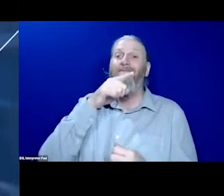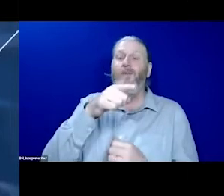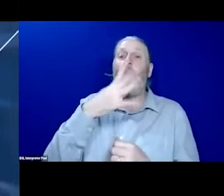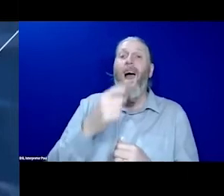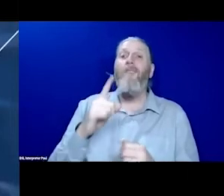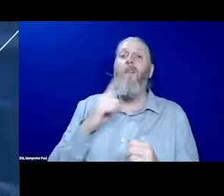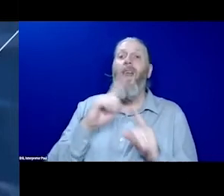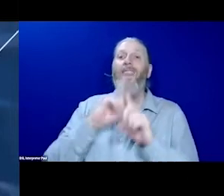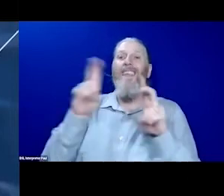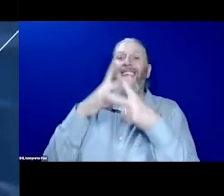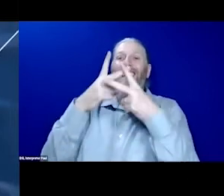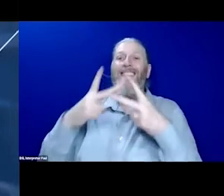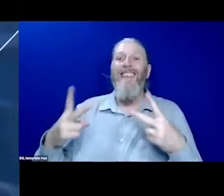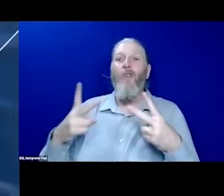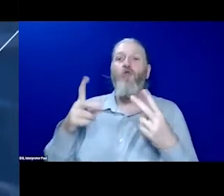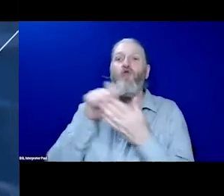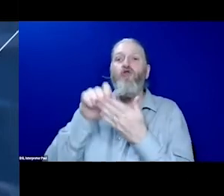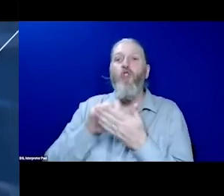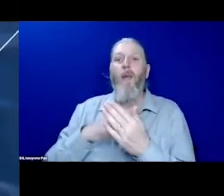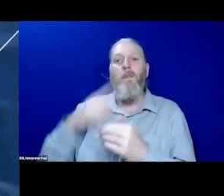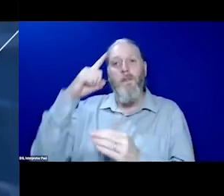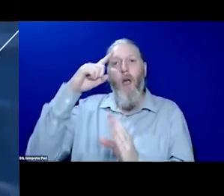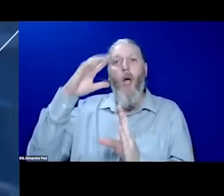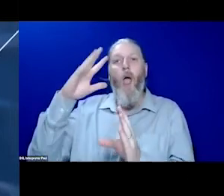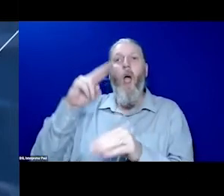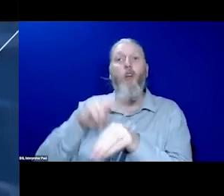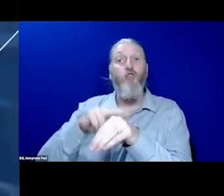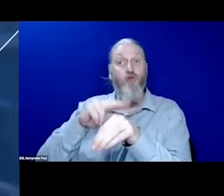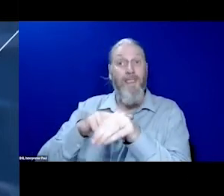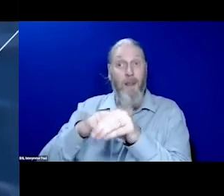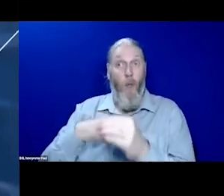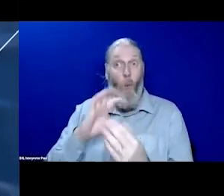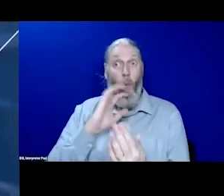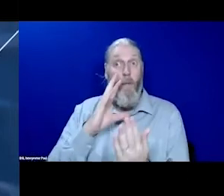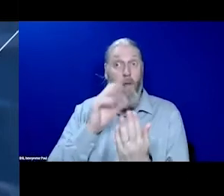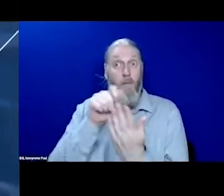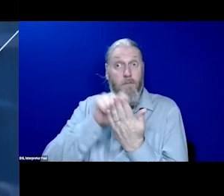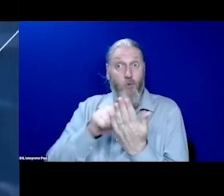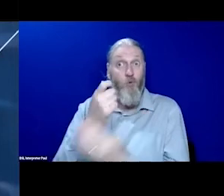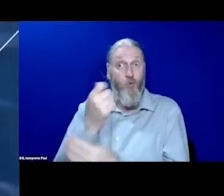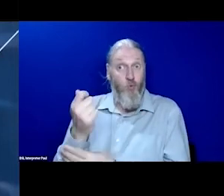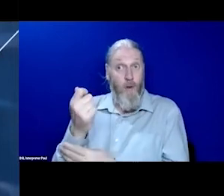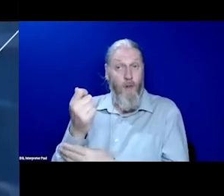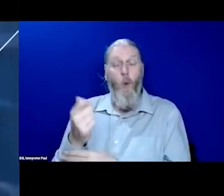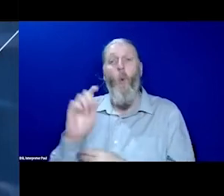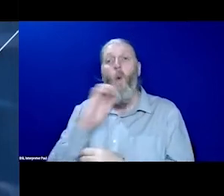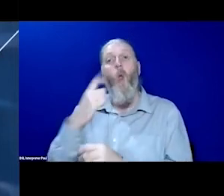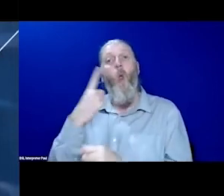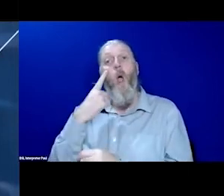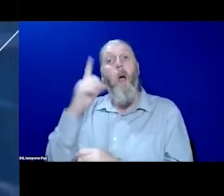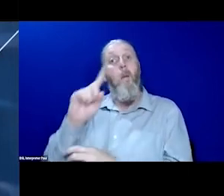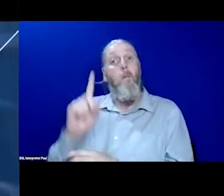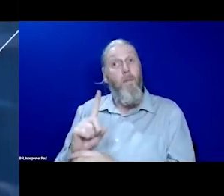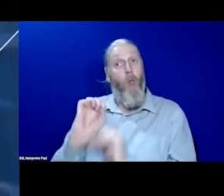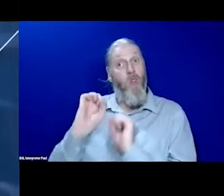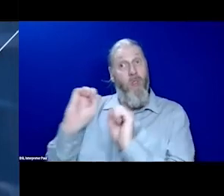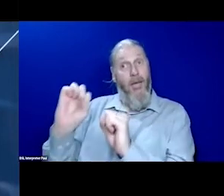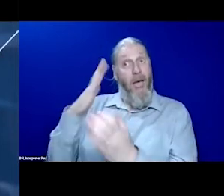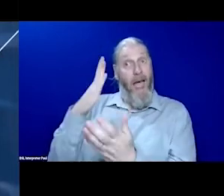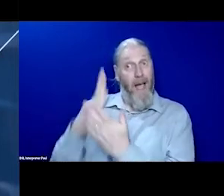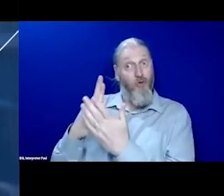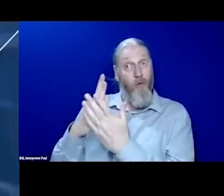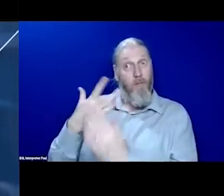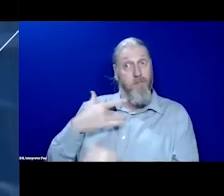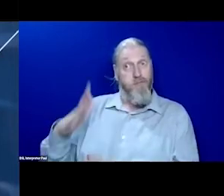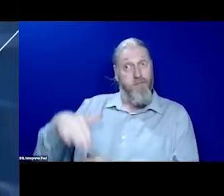of Psychiatry, that's looking at the lived experience of mental health practitioners trying to cope with and